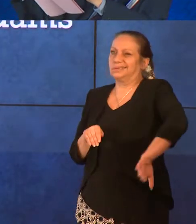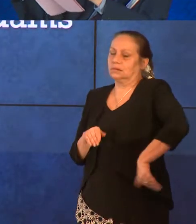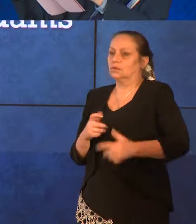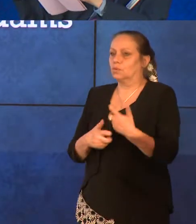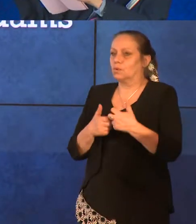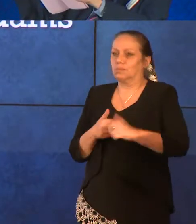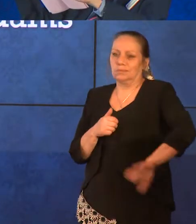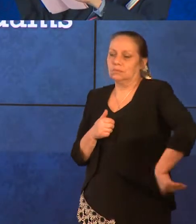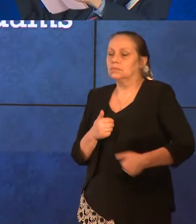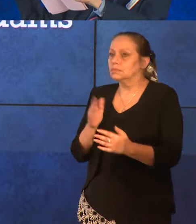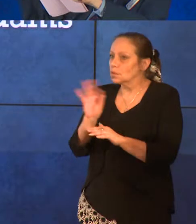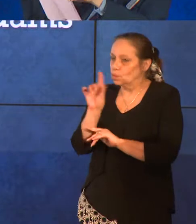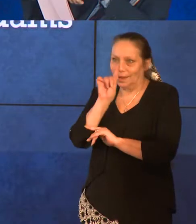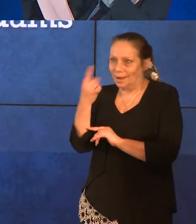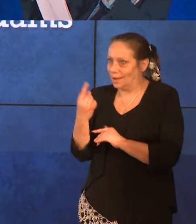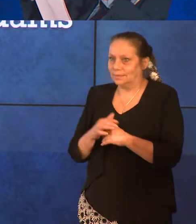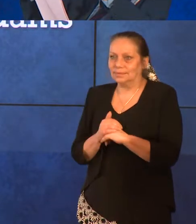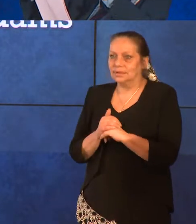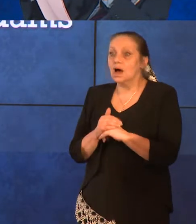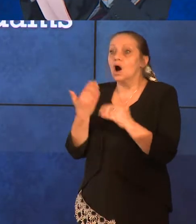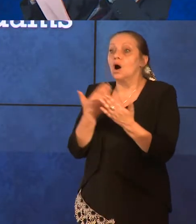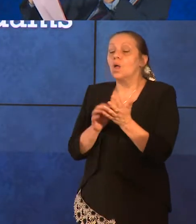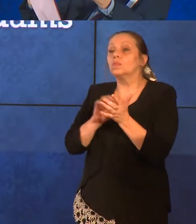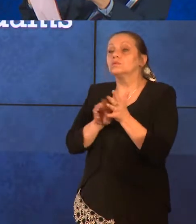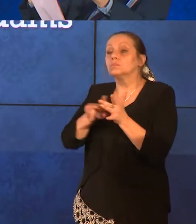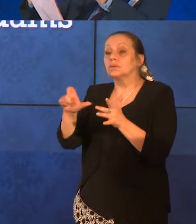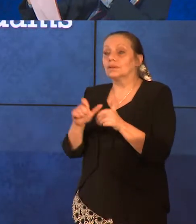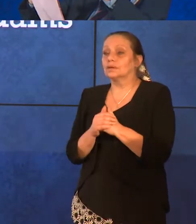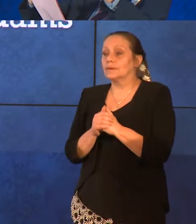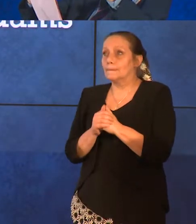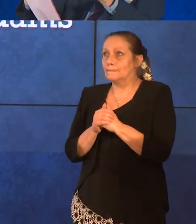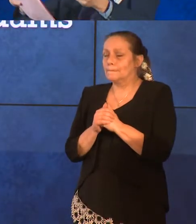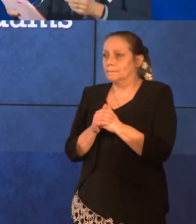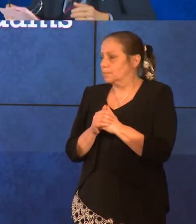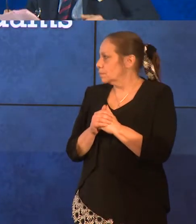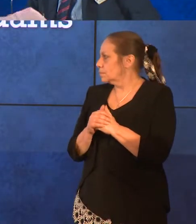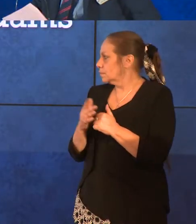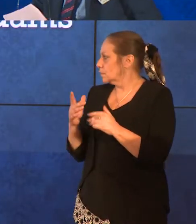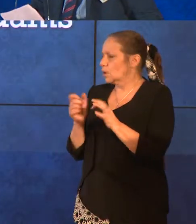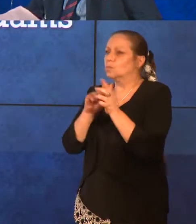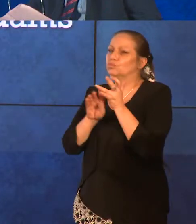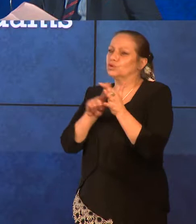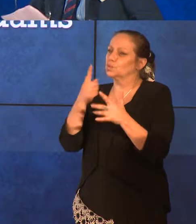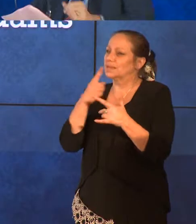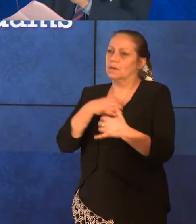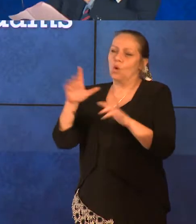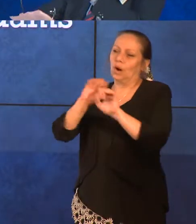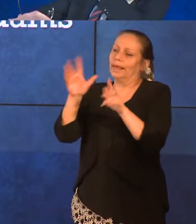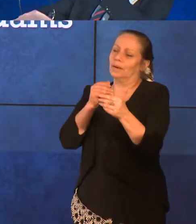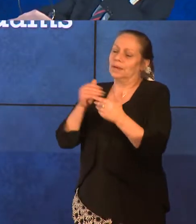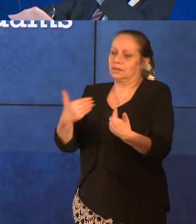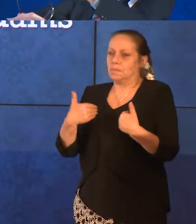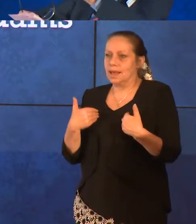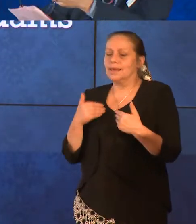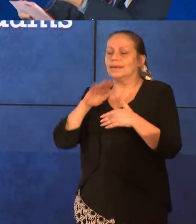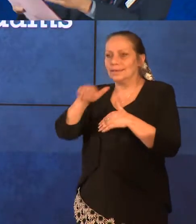that lever. On that topic, Bruce can say more eloquently than me about the need for market